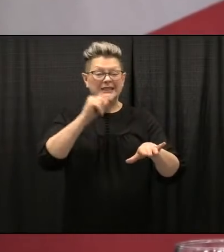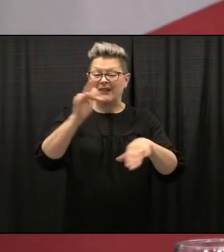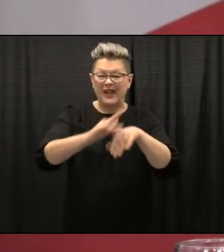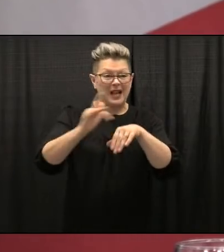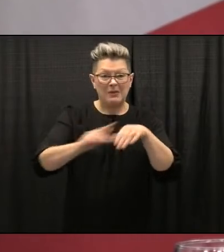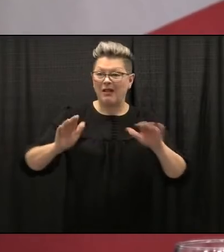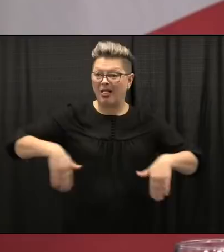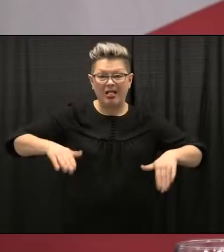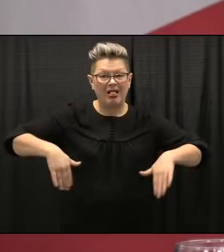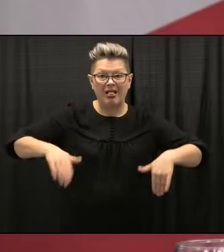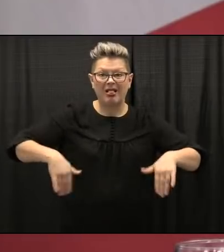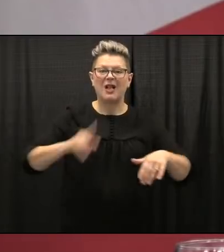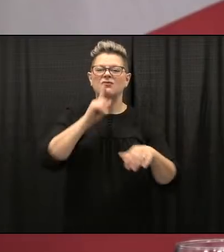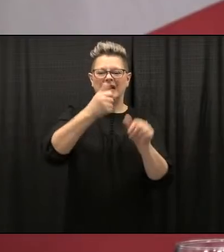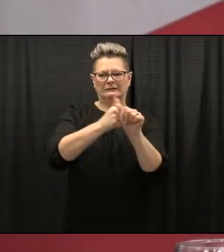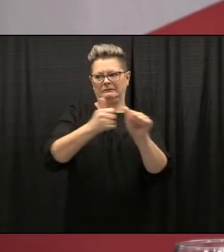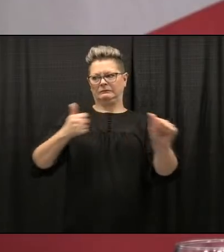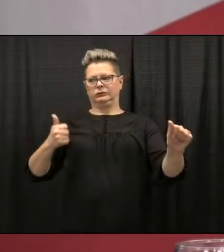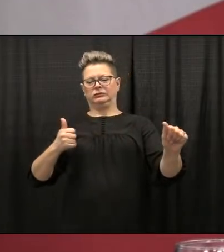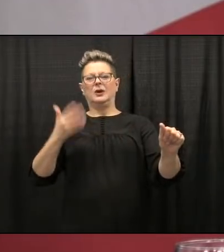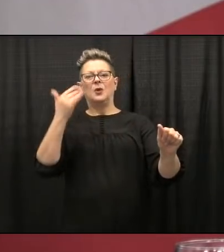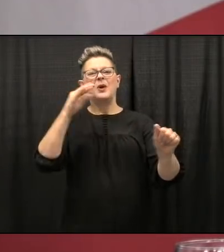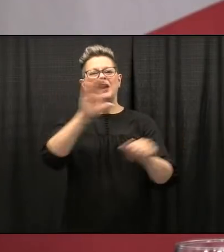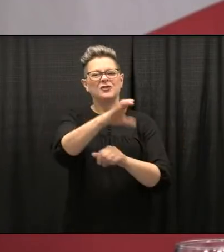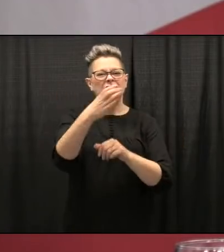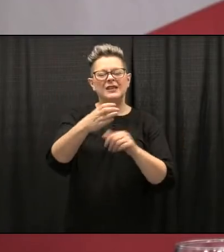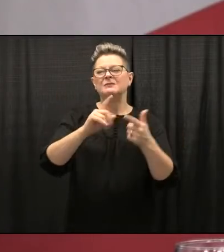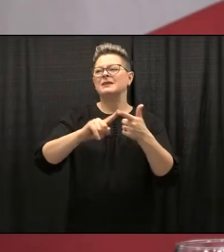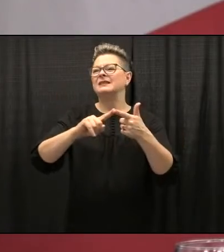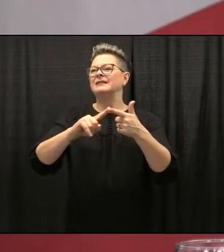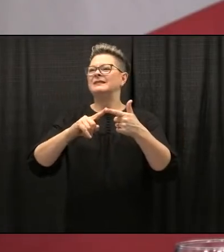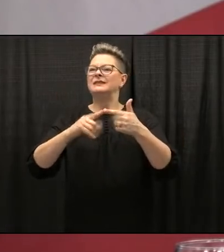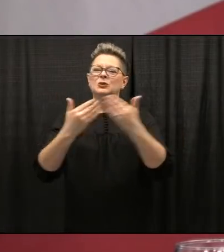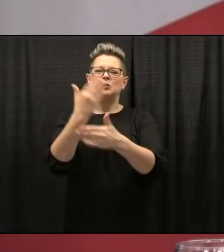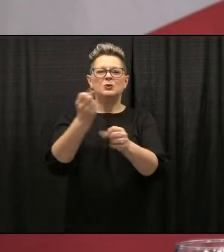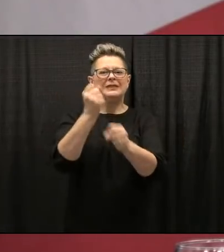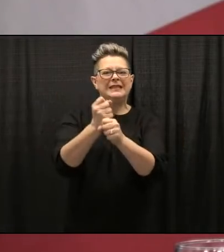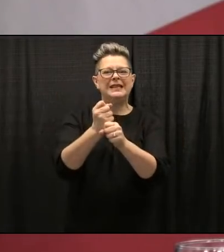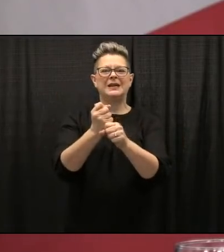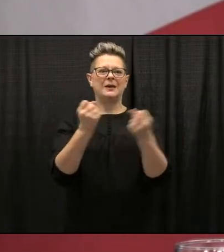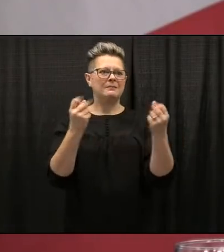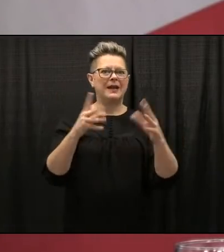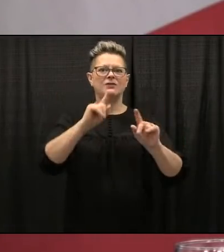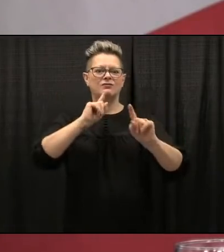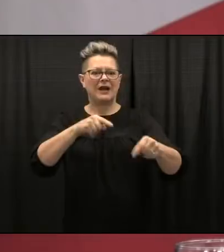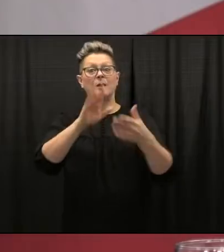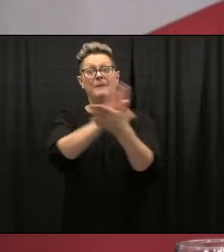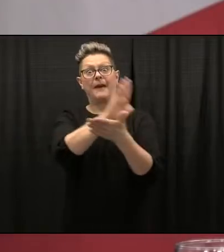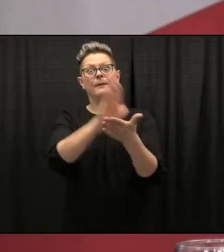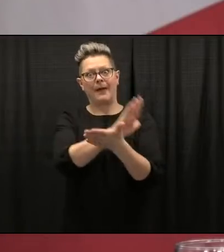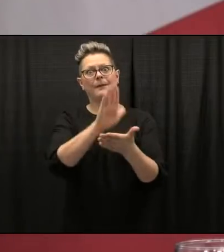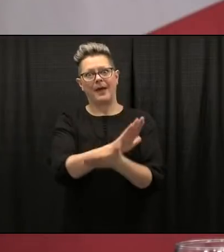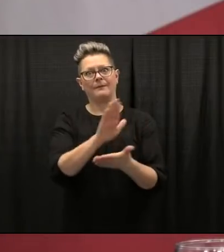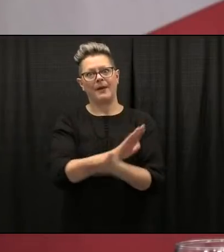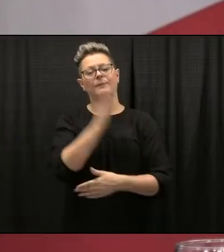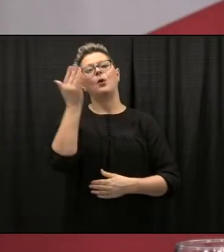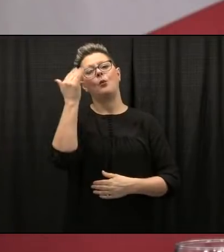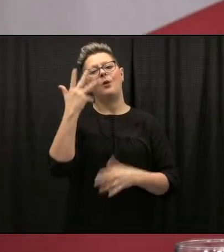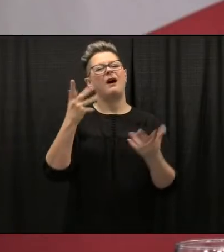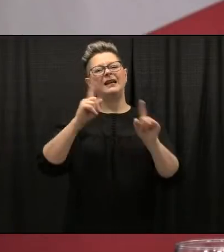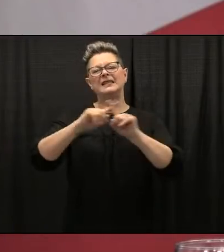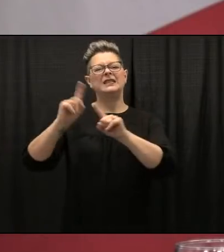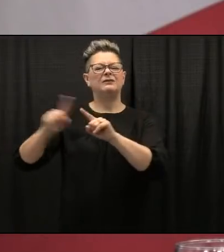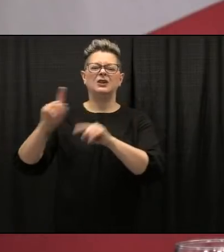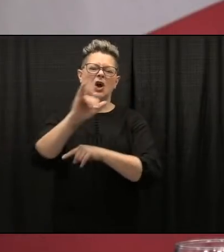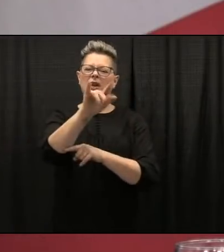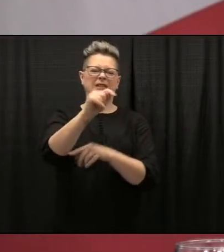data entry, as over Christmas particularly and into the early part of New Year, a lot of these records were done on paper because of some challenges